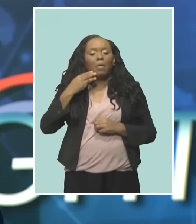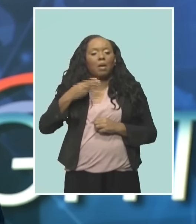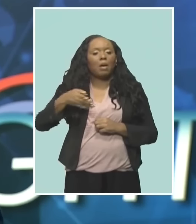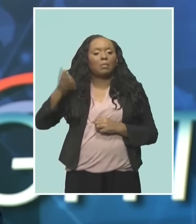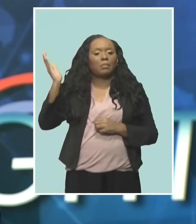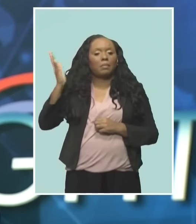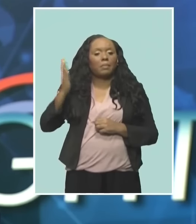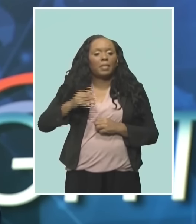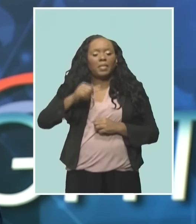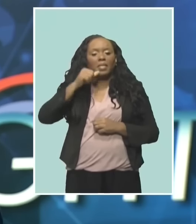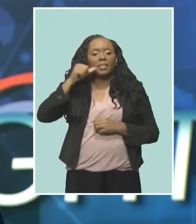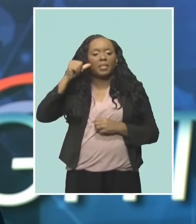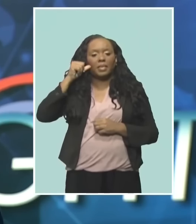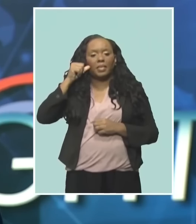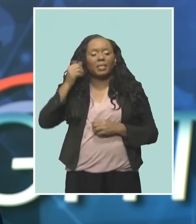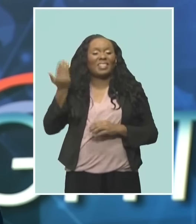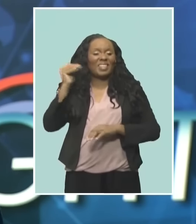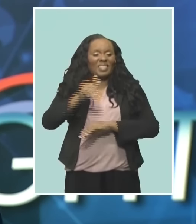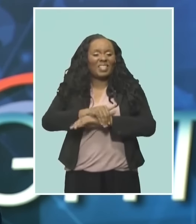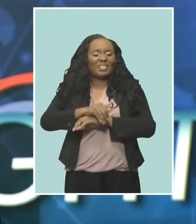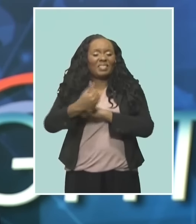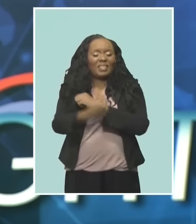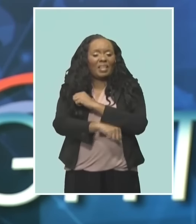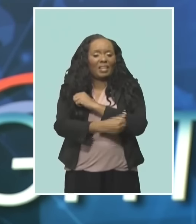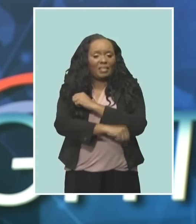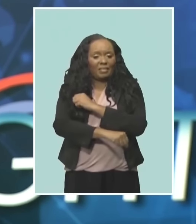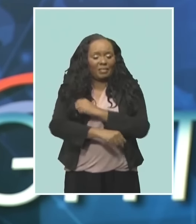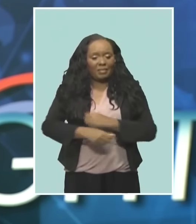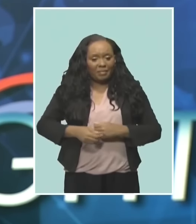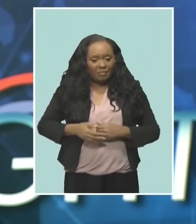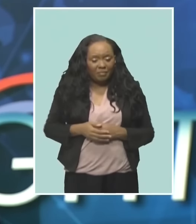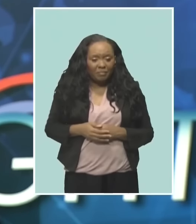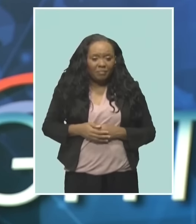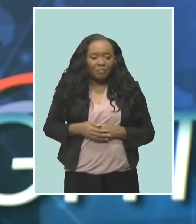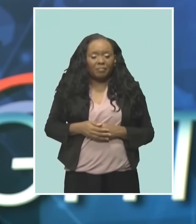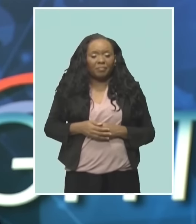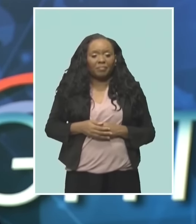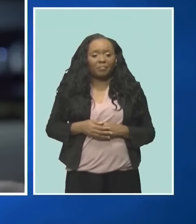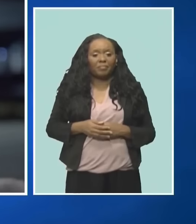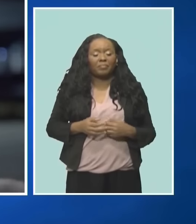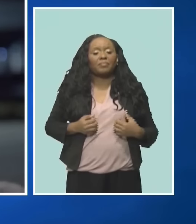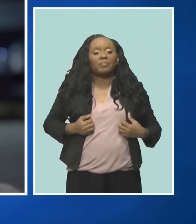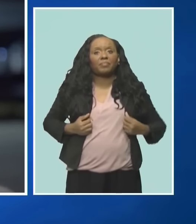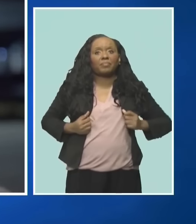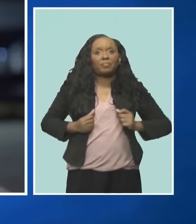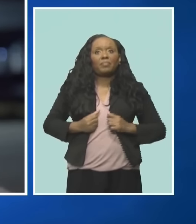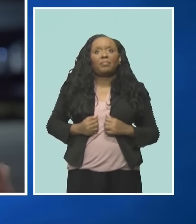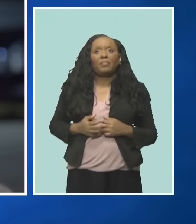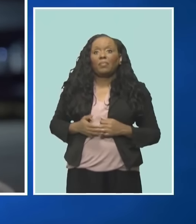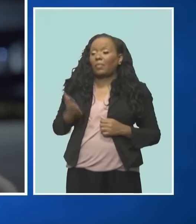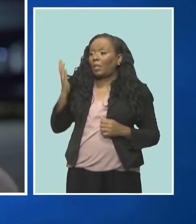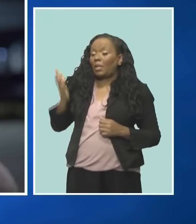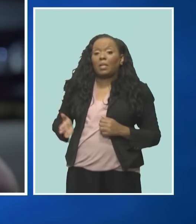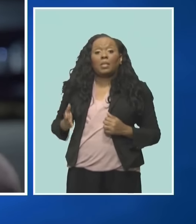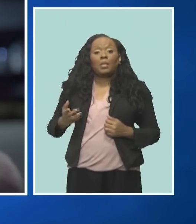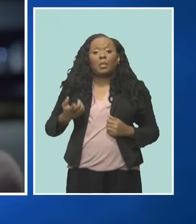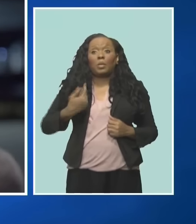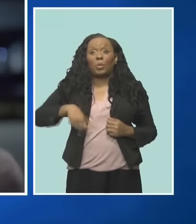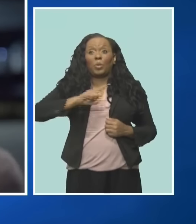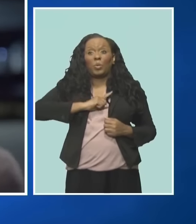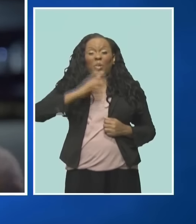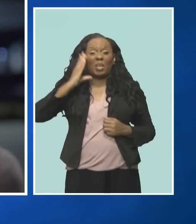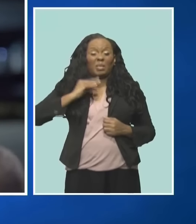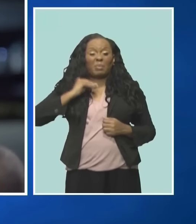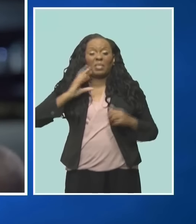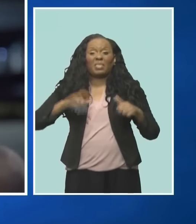Again visited the parish of St. Andrew. Shirika Griffith has those details. We are having challenges with the garbage